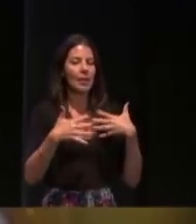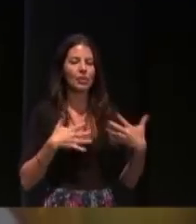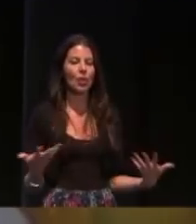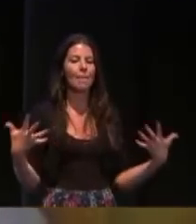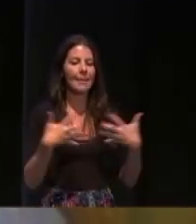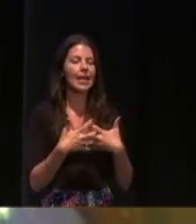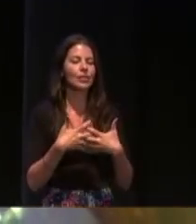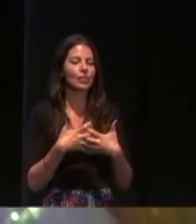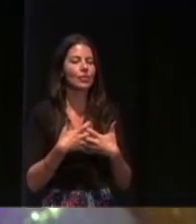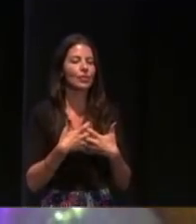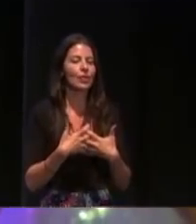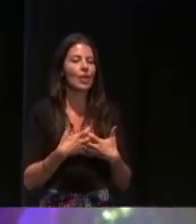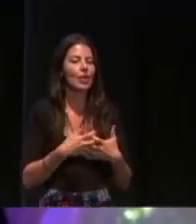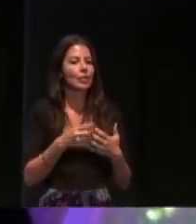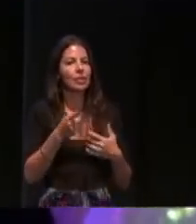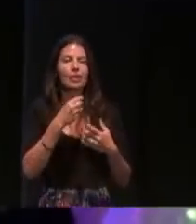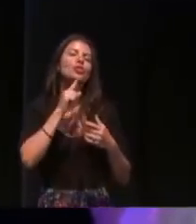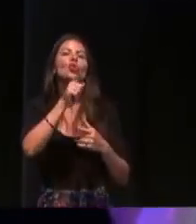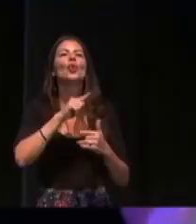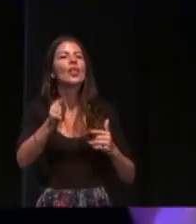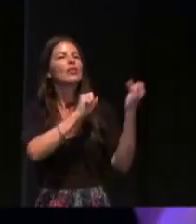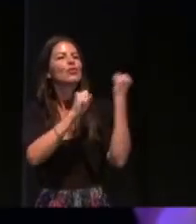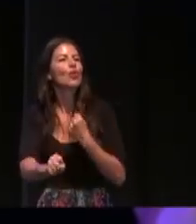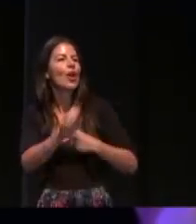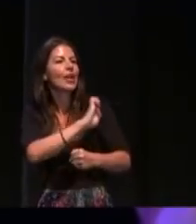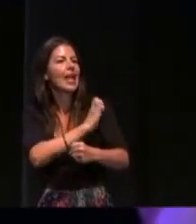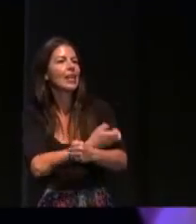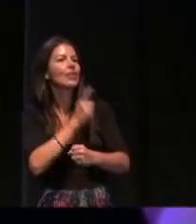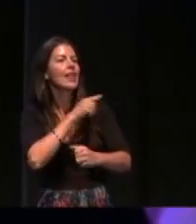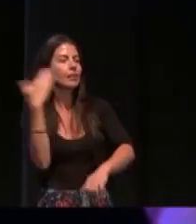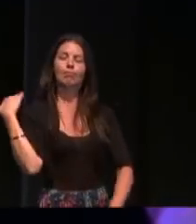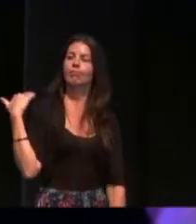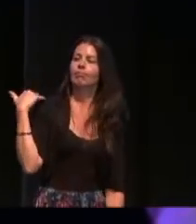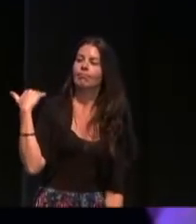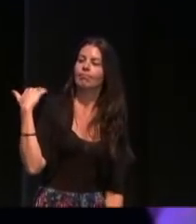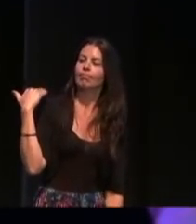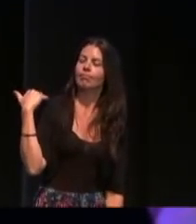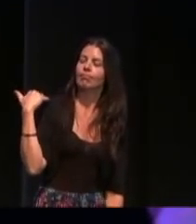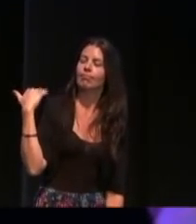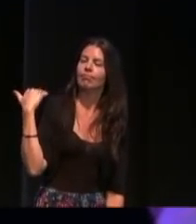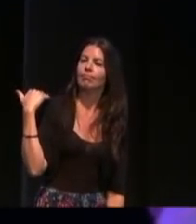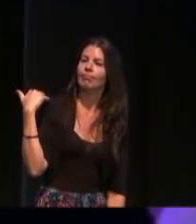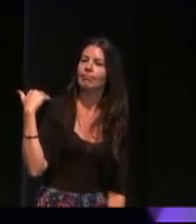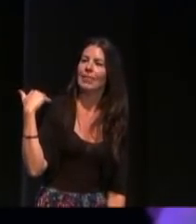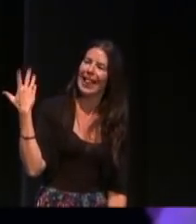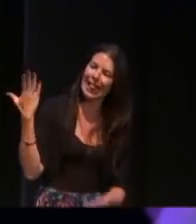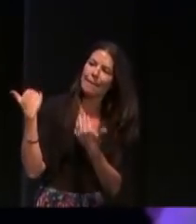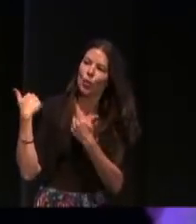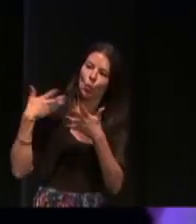match to the dynamic energy that's tapping you on the shoulder right now, saying, let me